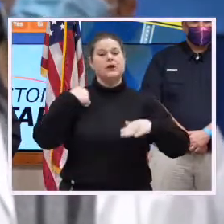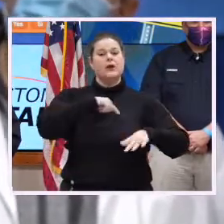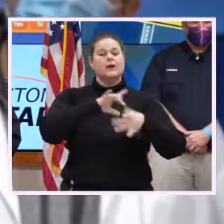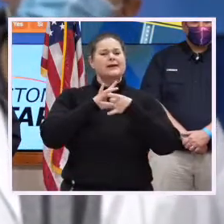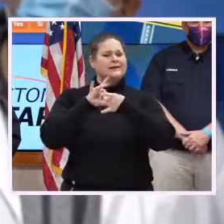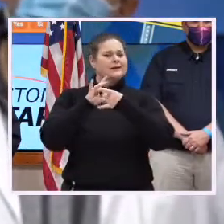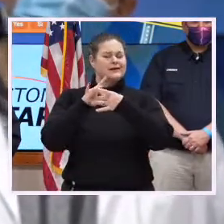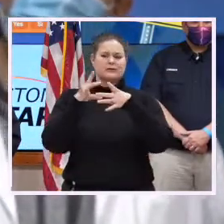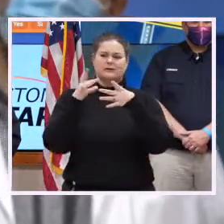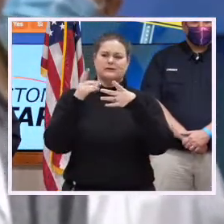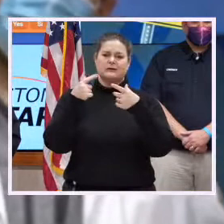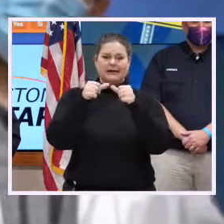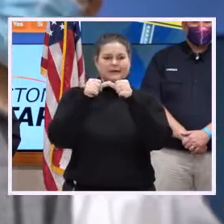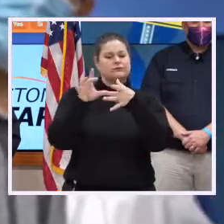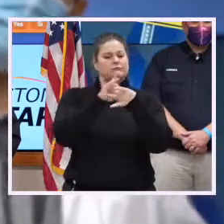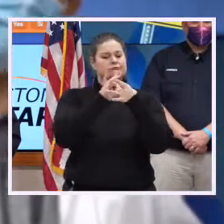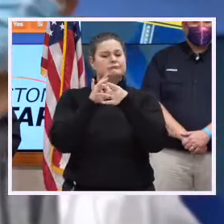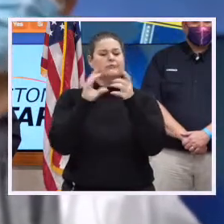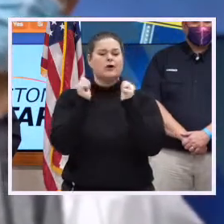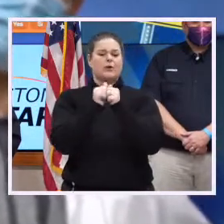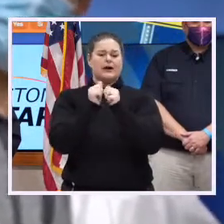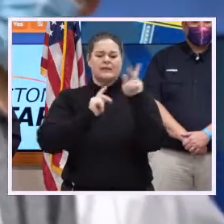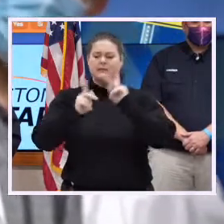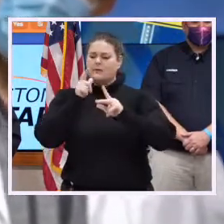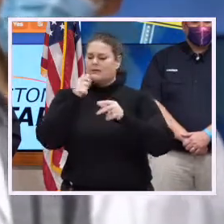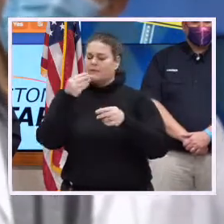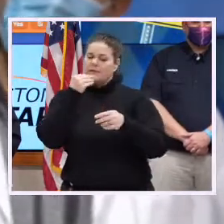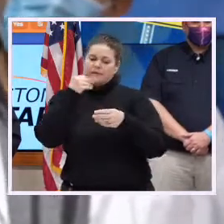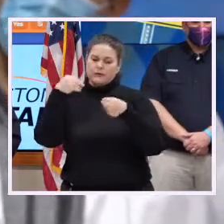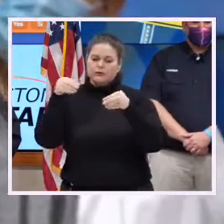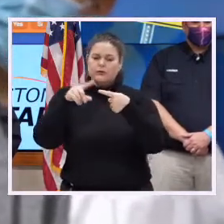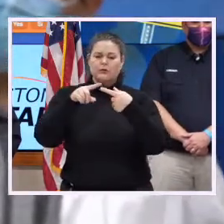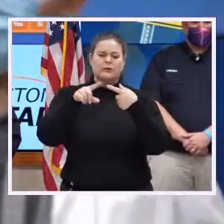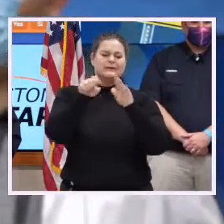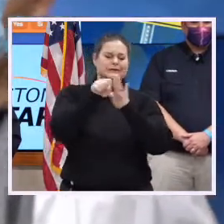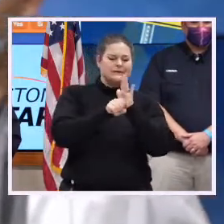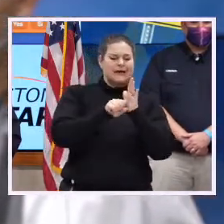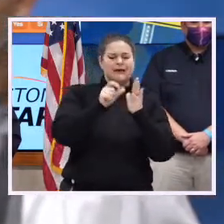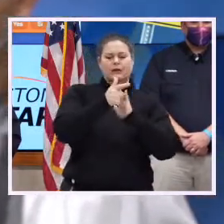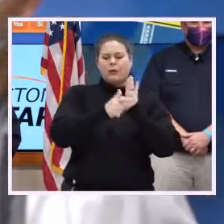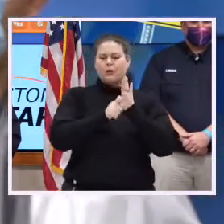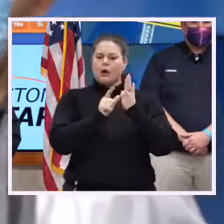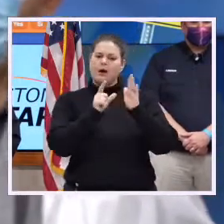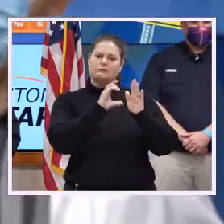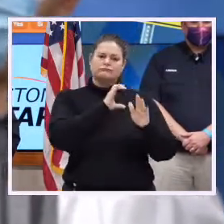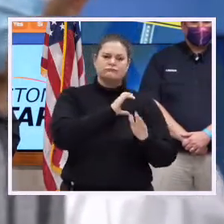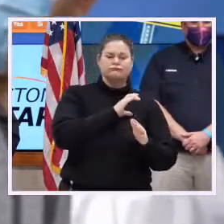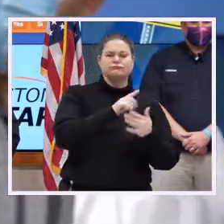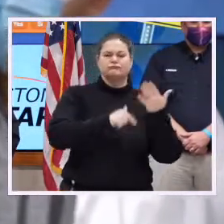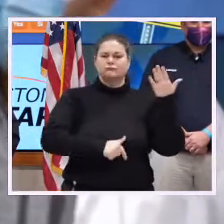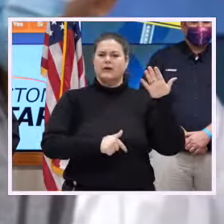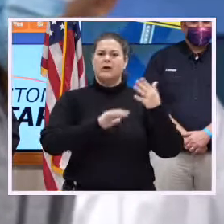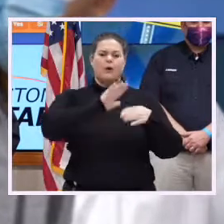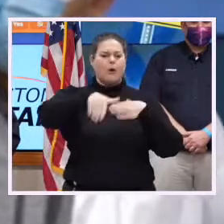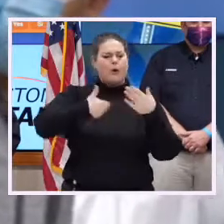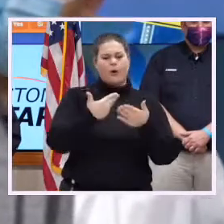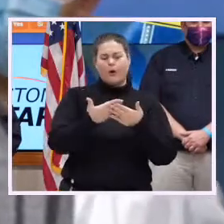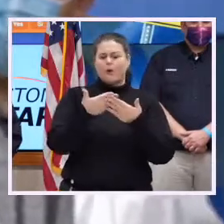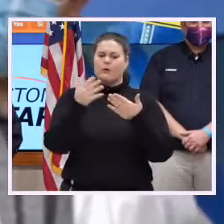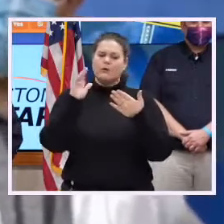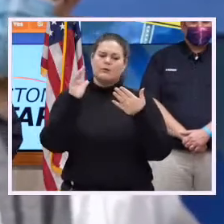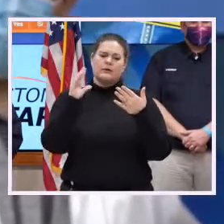grocery stores, be it from the state, law enforcement, the various jurisdictions within and surrounding Harris County, our congressional and